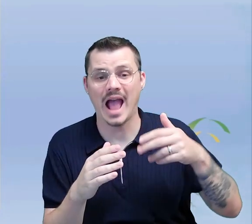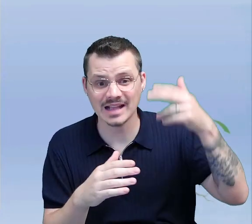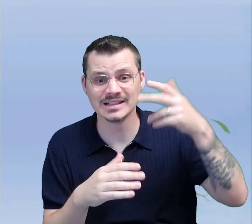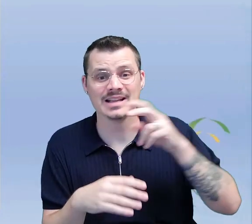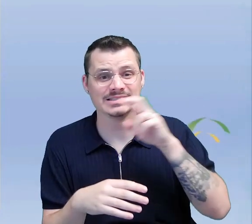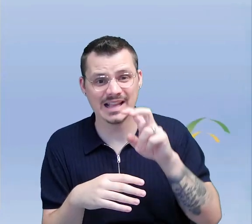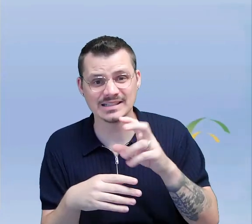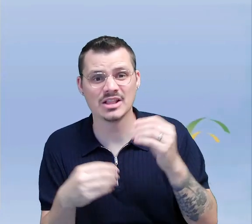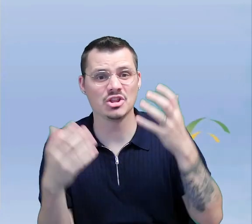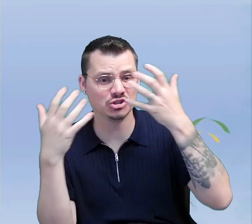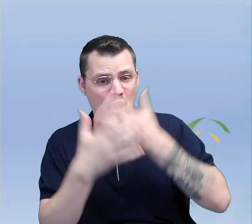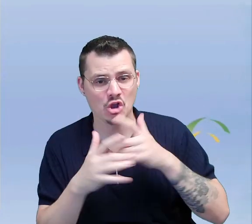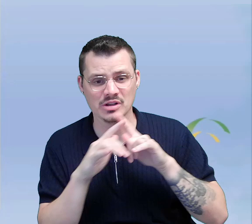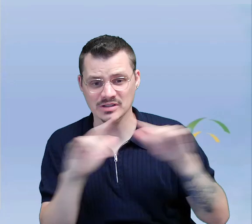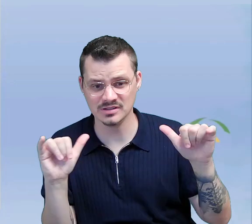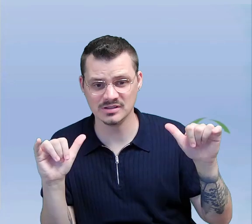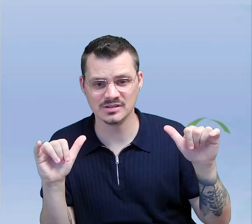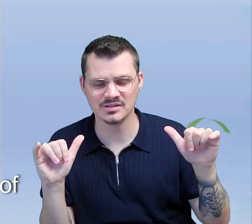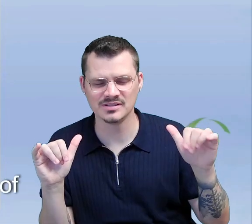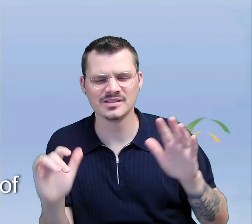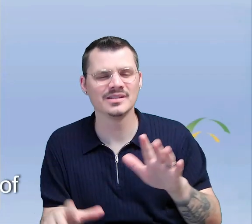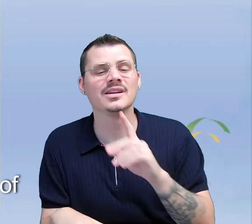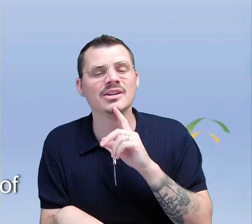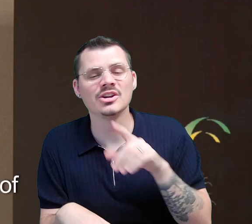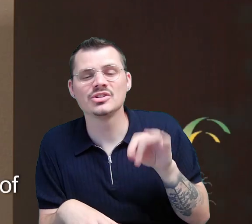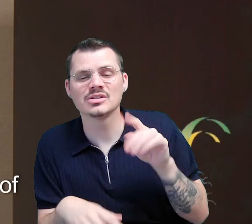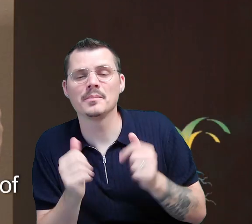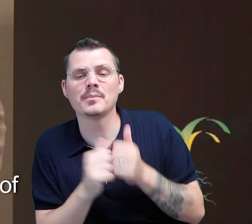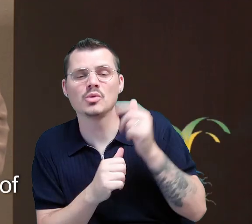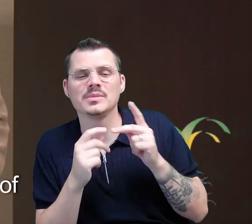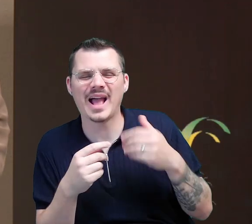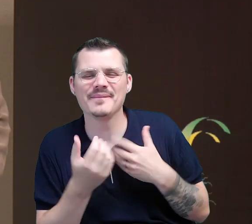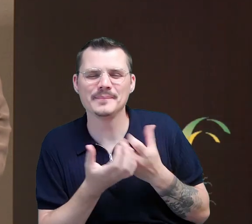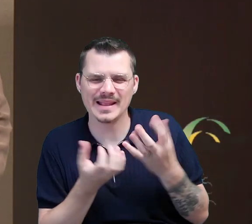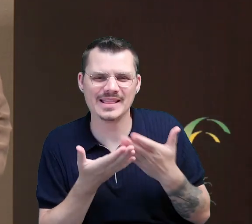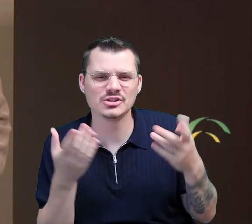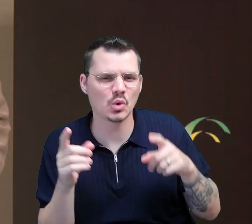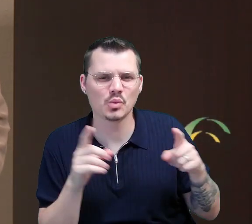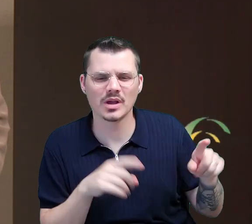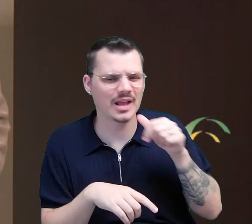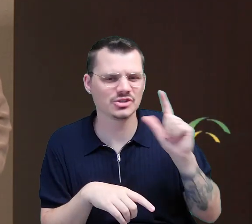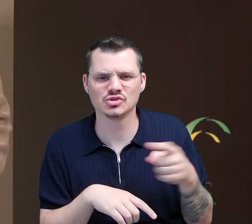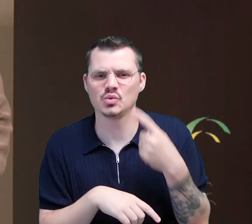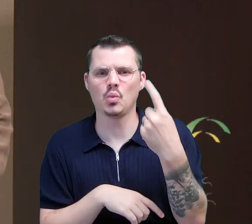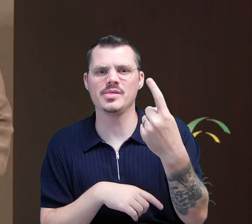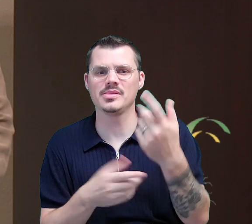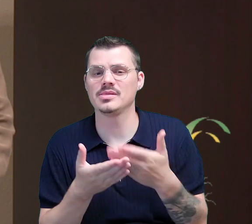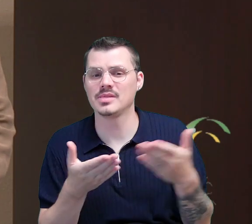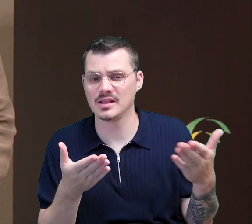heights, snakes, and the dark. It turns out most people have a lot of stuff going on, not just one